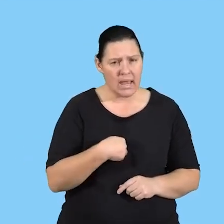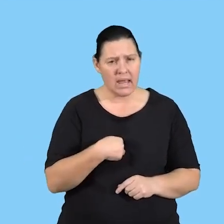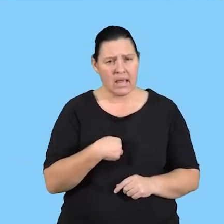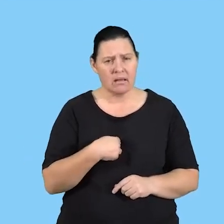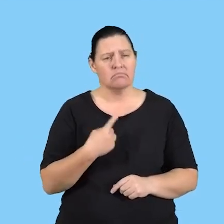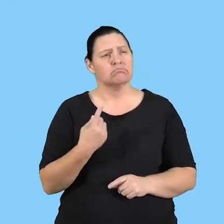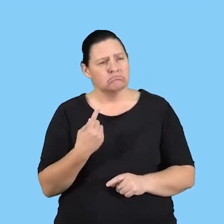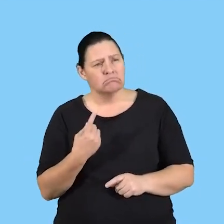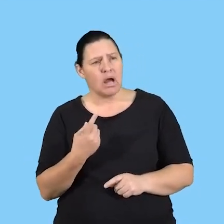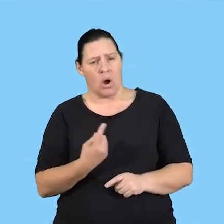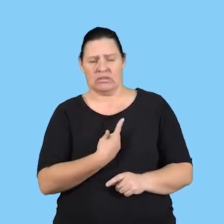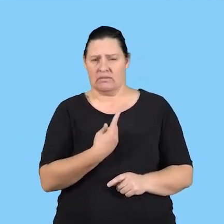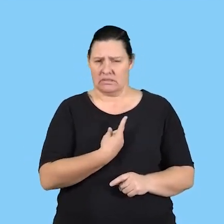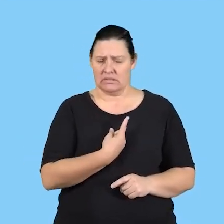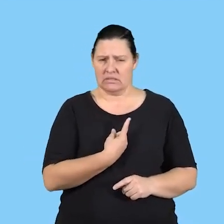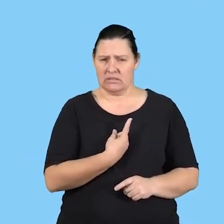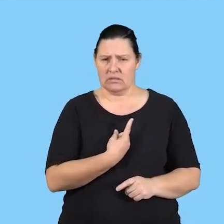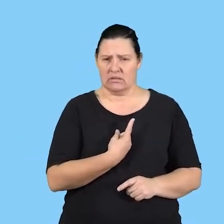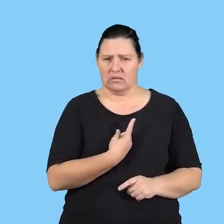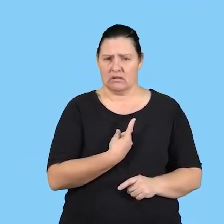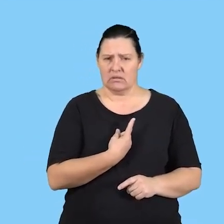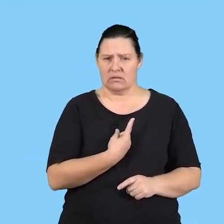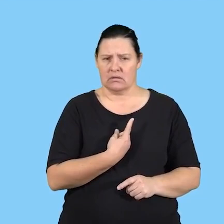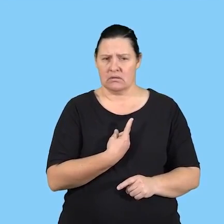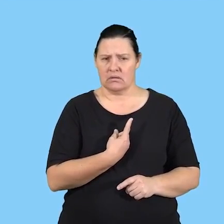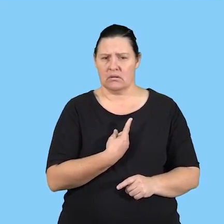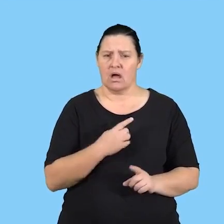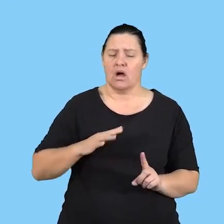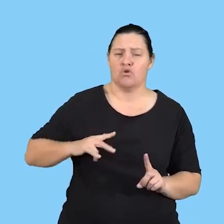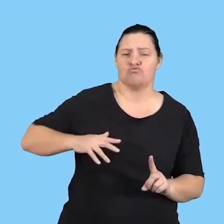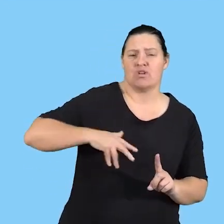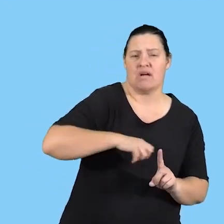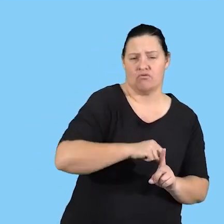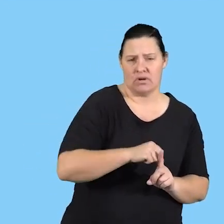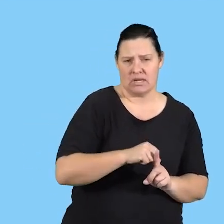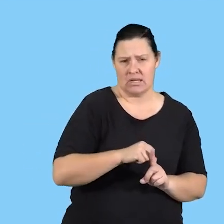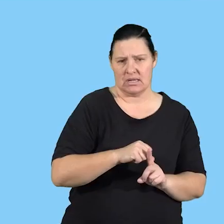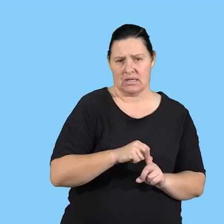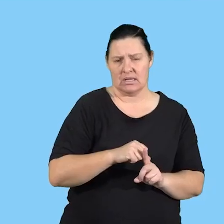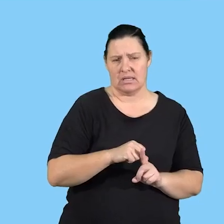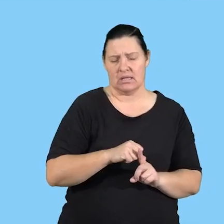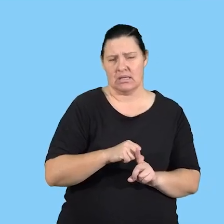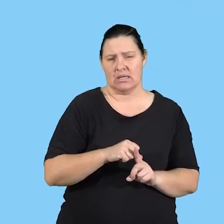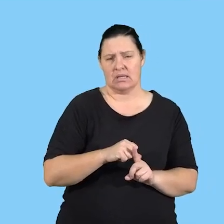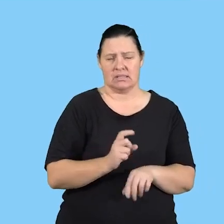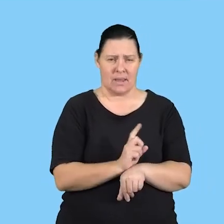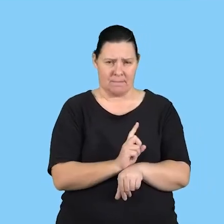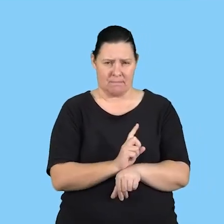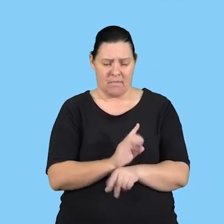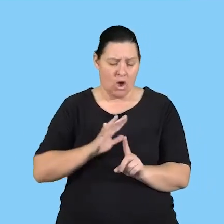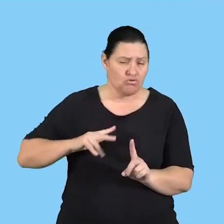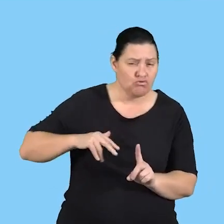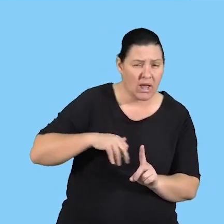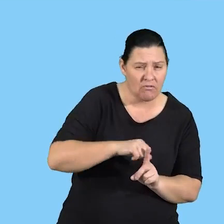regard ourselves as being in a recovery period. And during